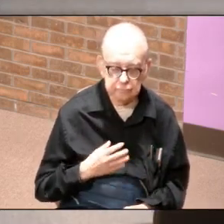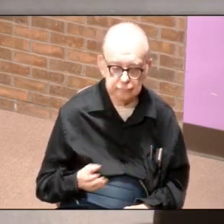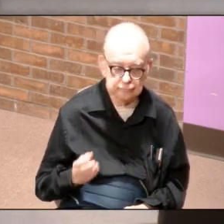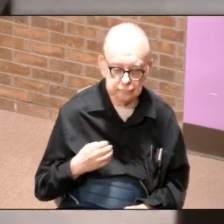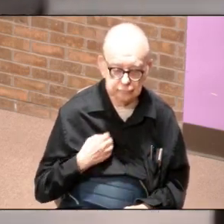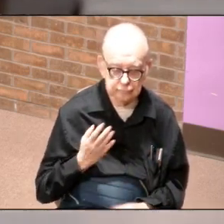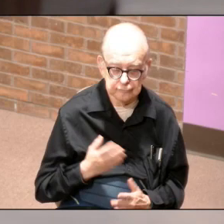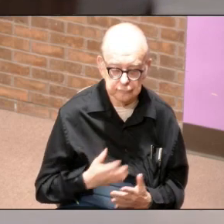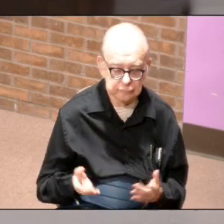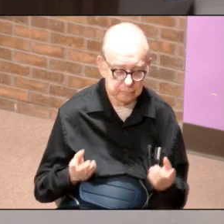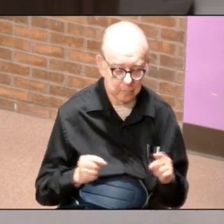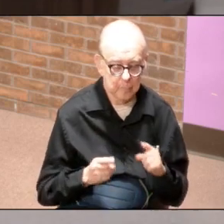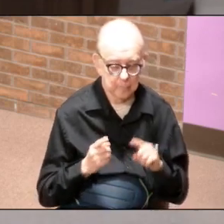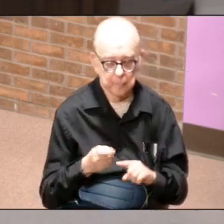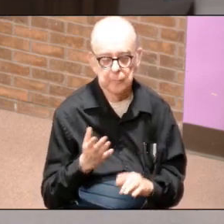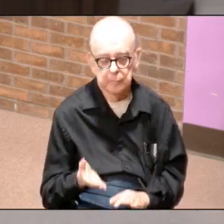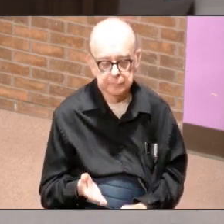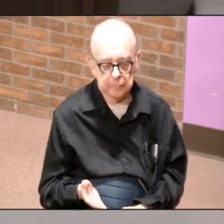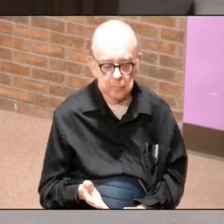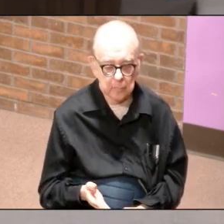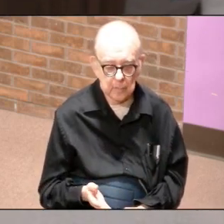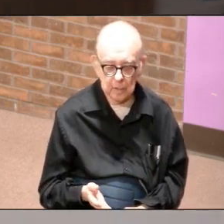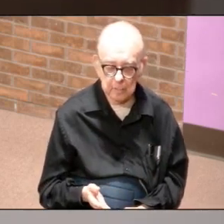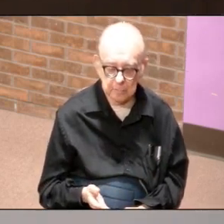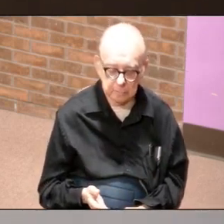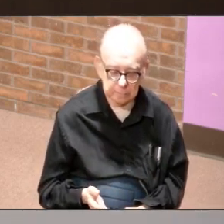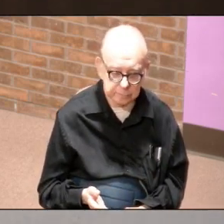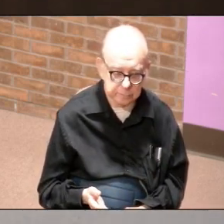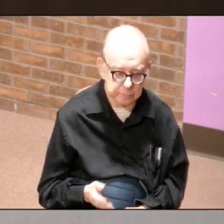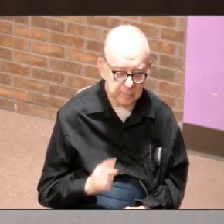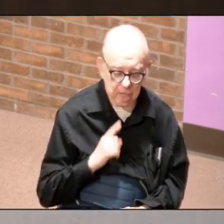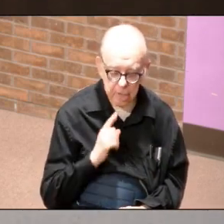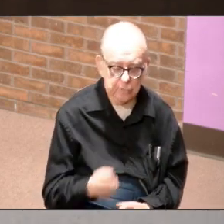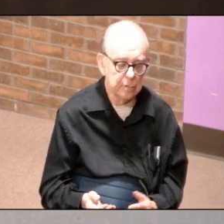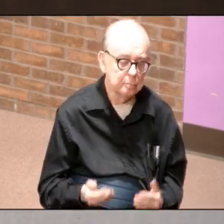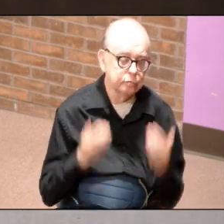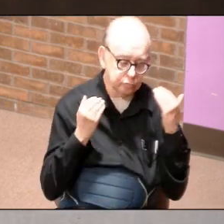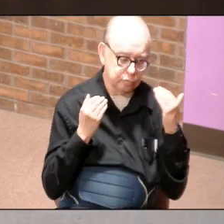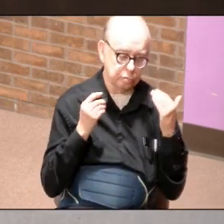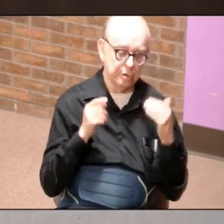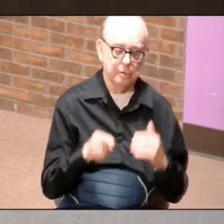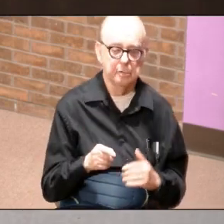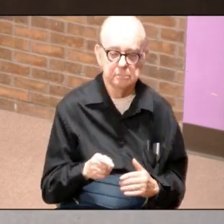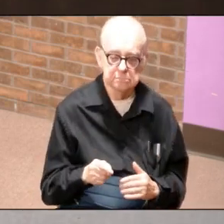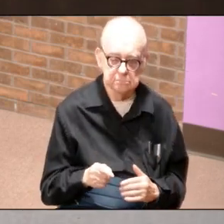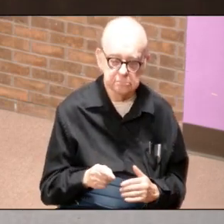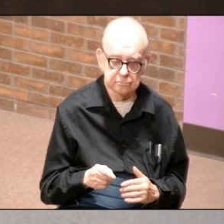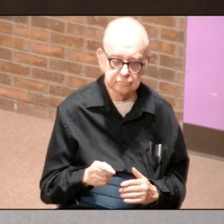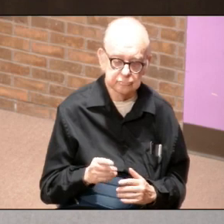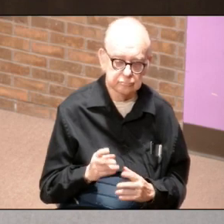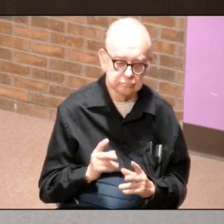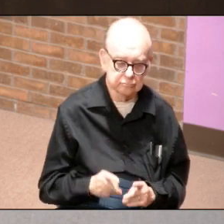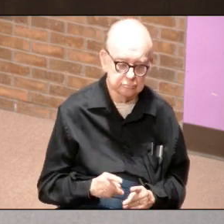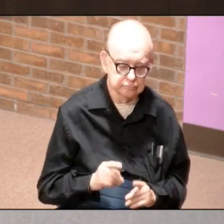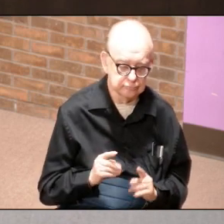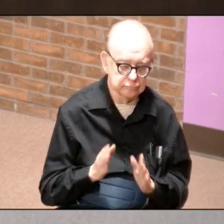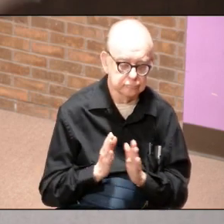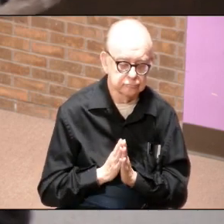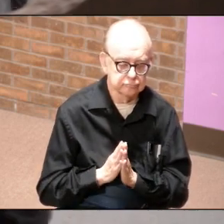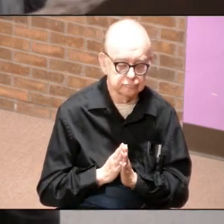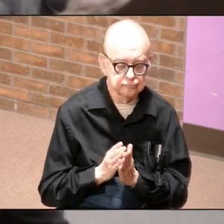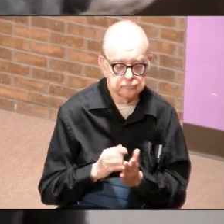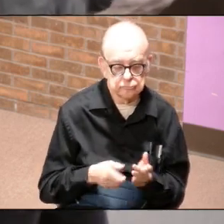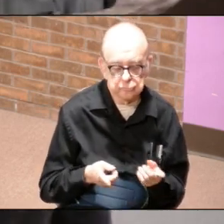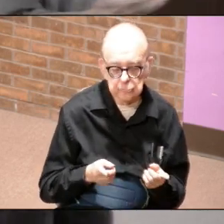Have you ever had something happen to you that just so overwhelmed? And someone went to ask you,